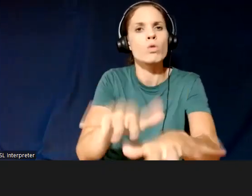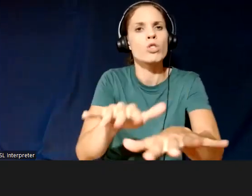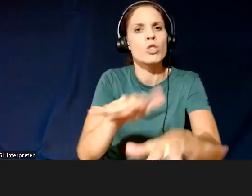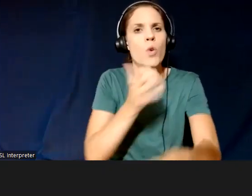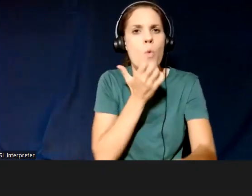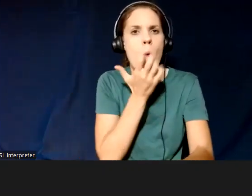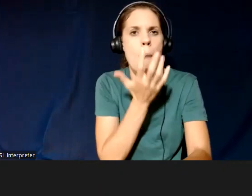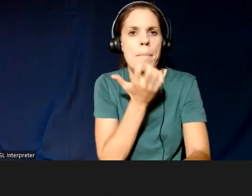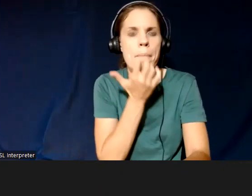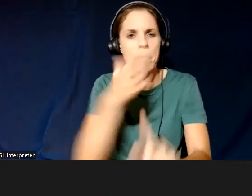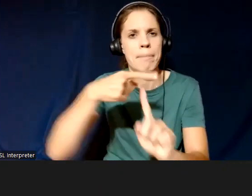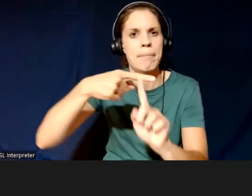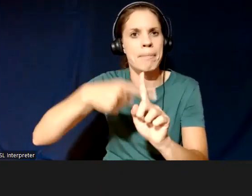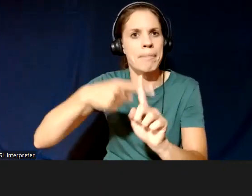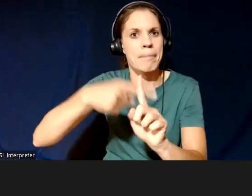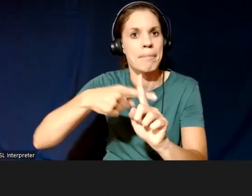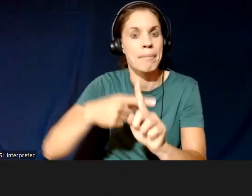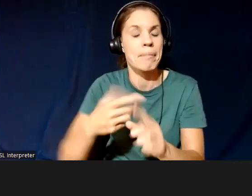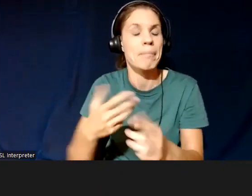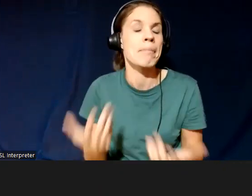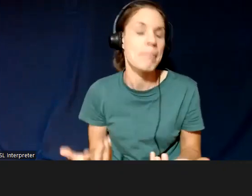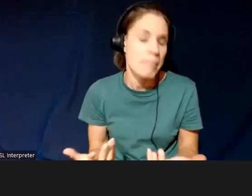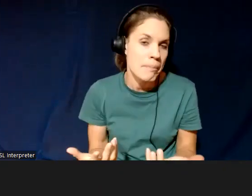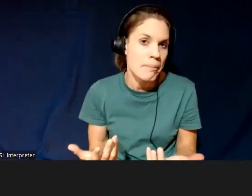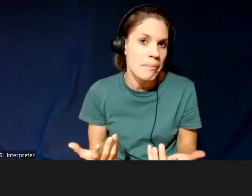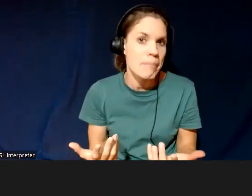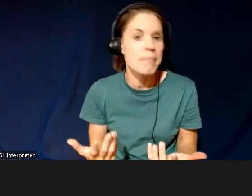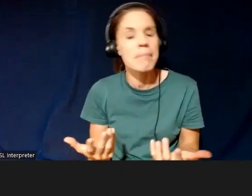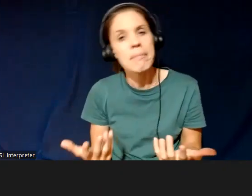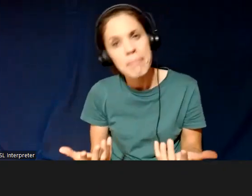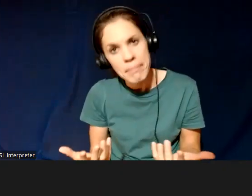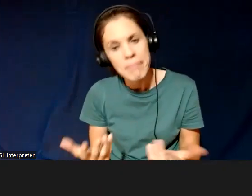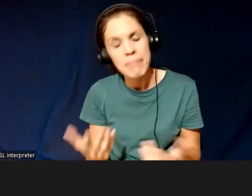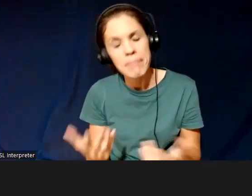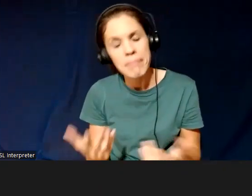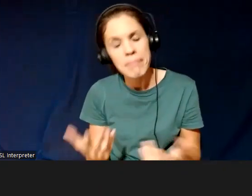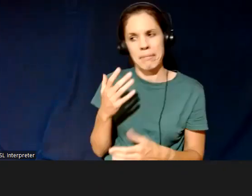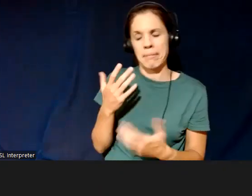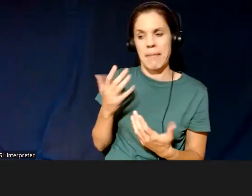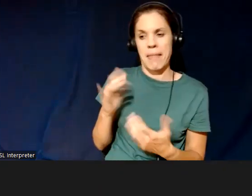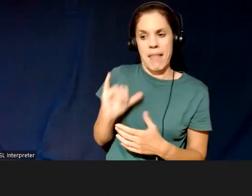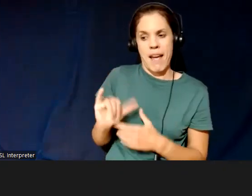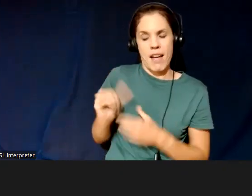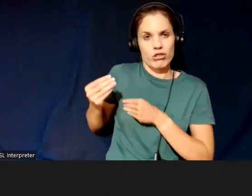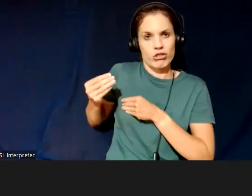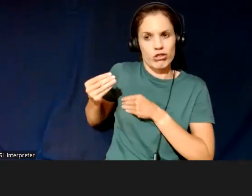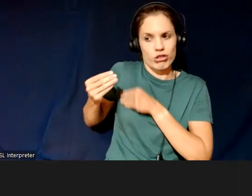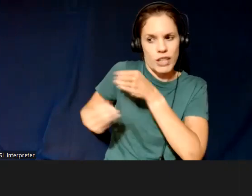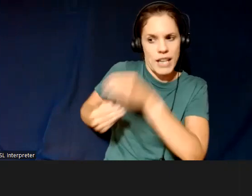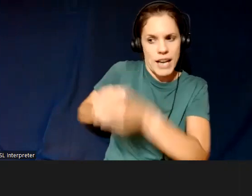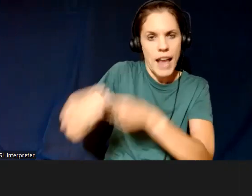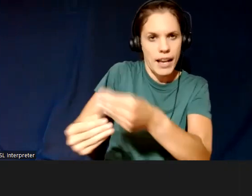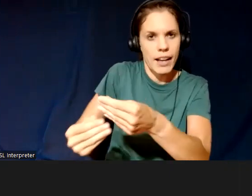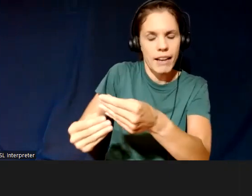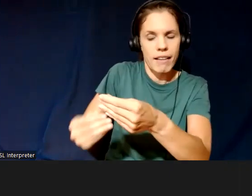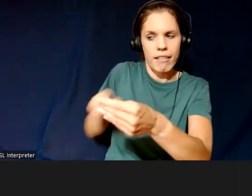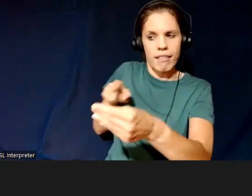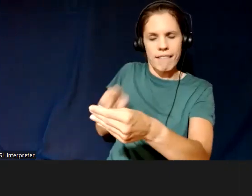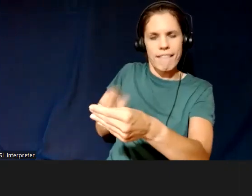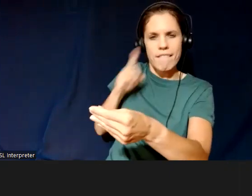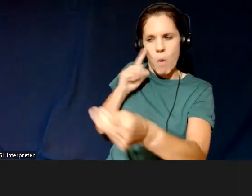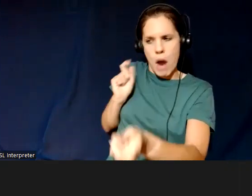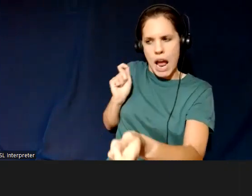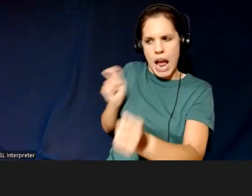So there are ways. The genetic side of looking at adaptation is quite